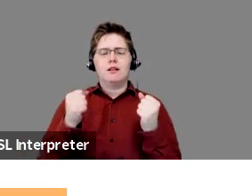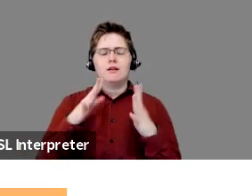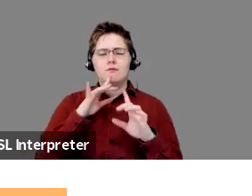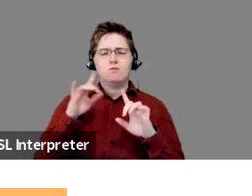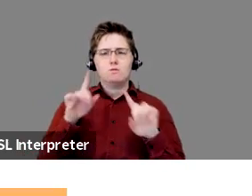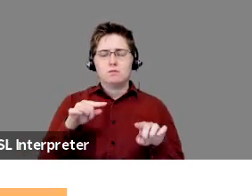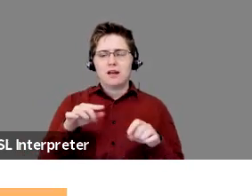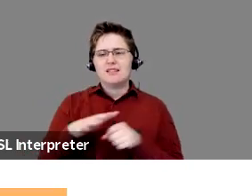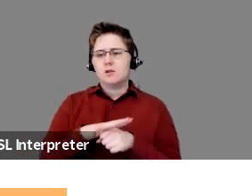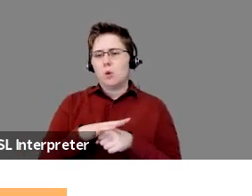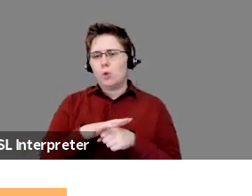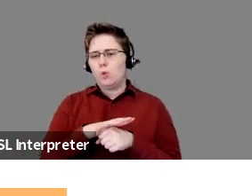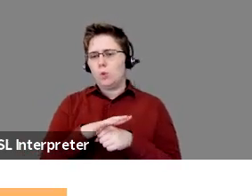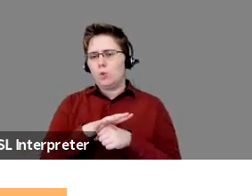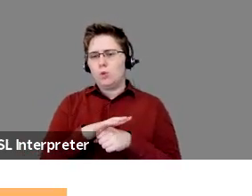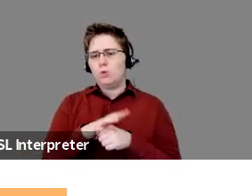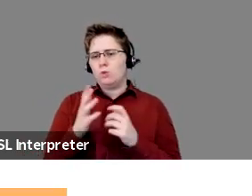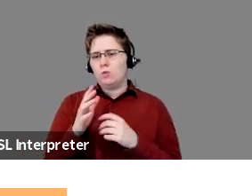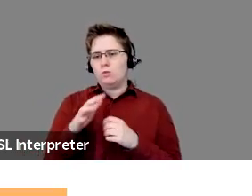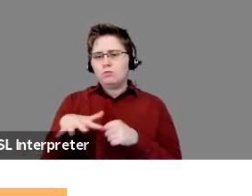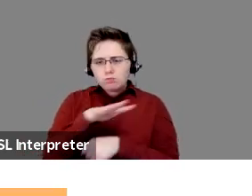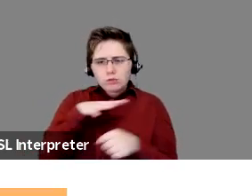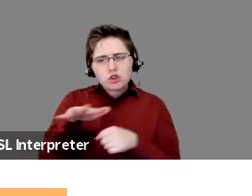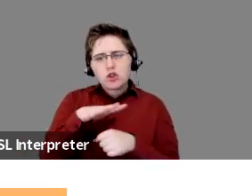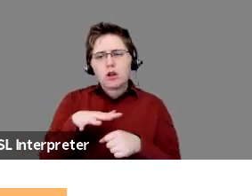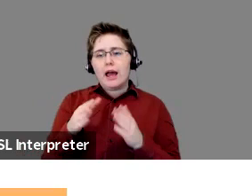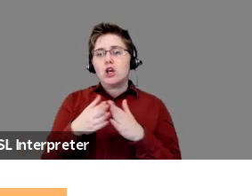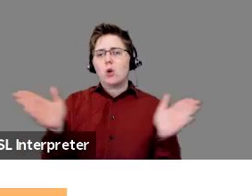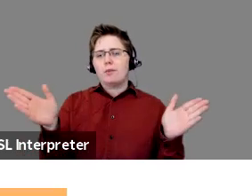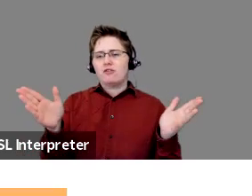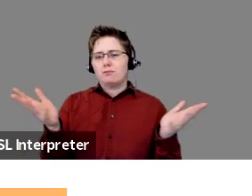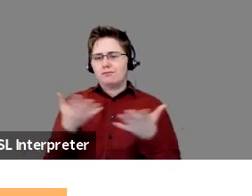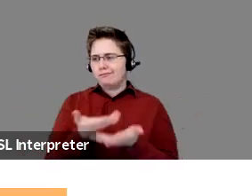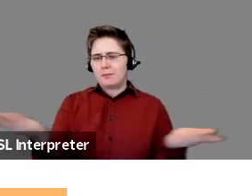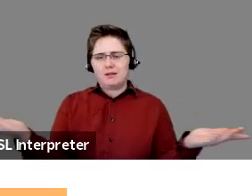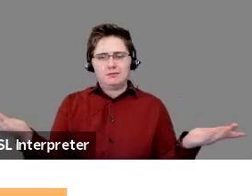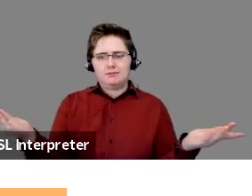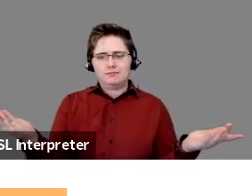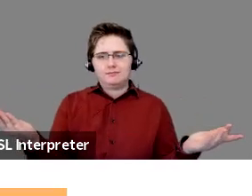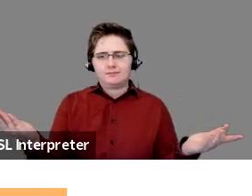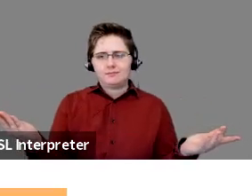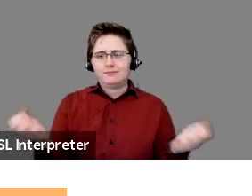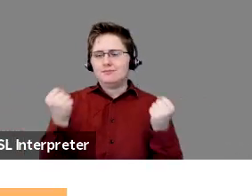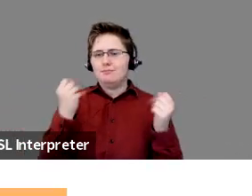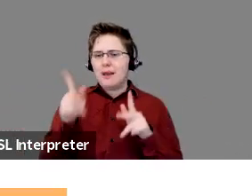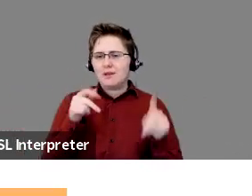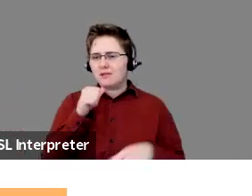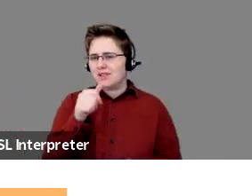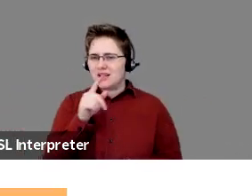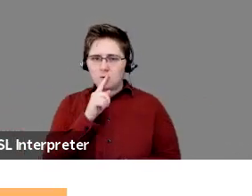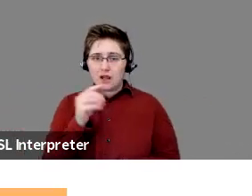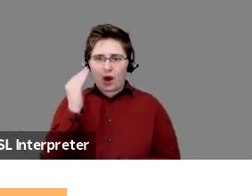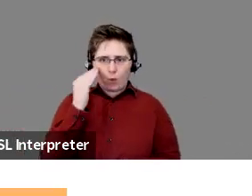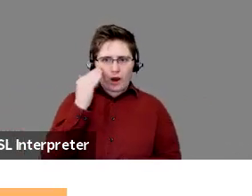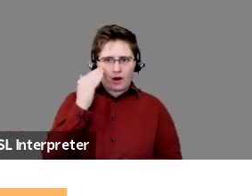response is local and regional and open to public. And a lot of people are maybe not necessarily aware of